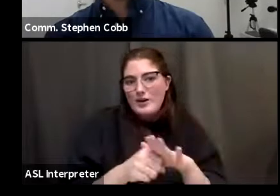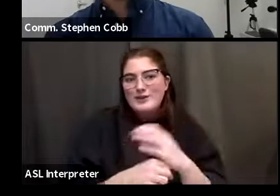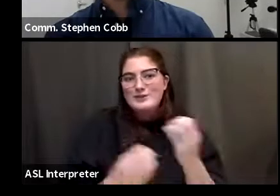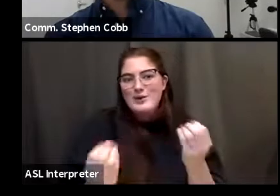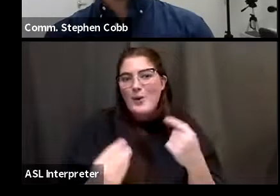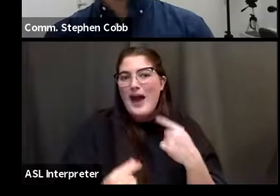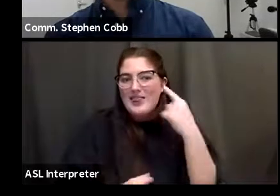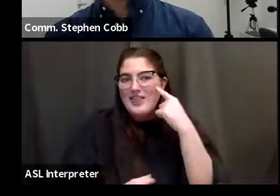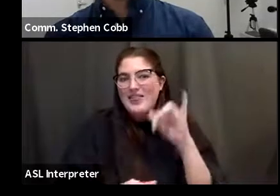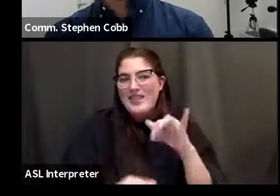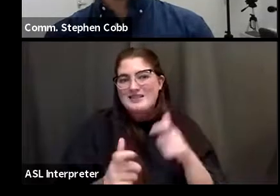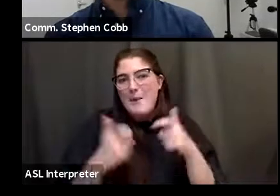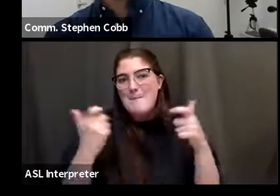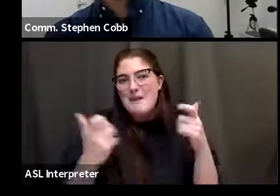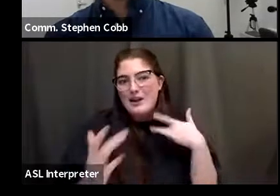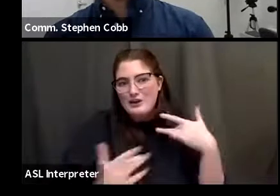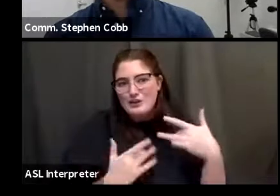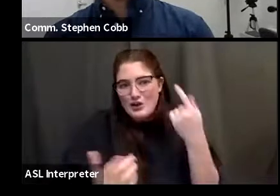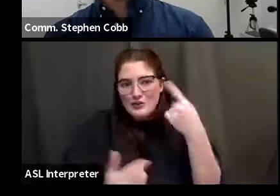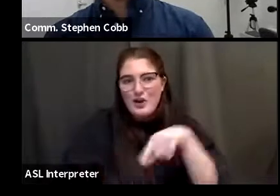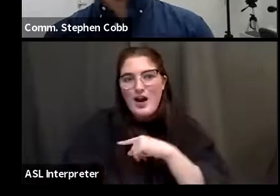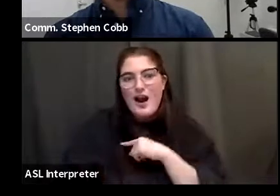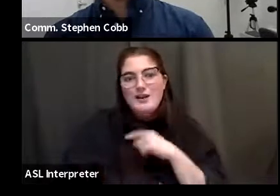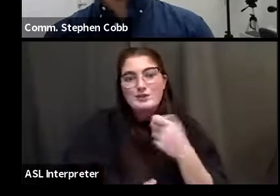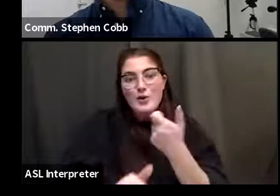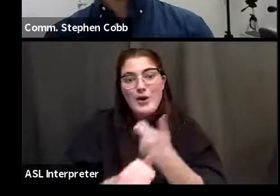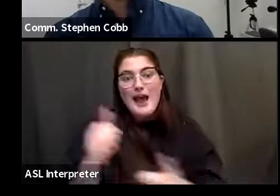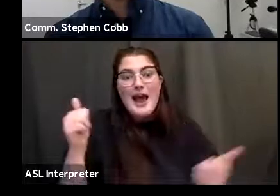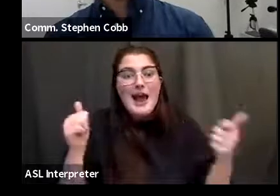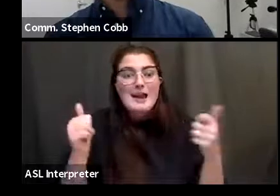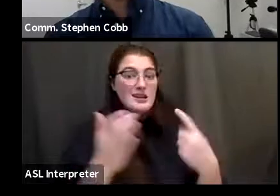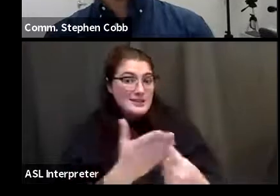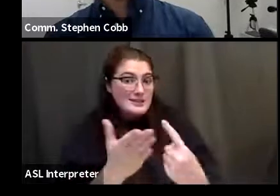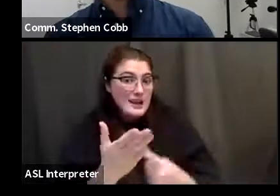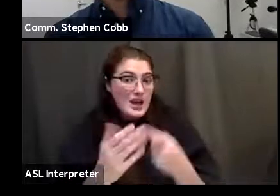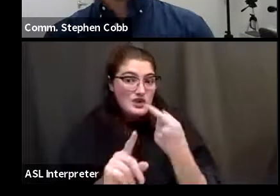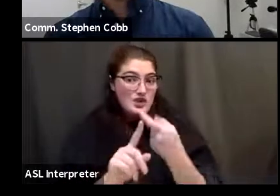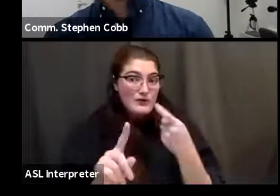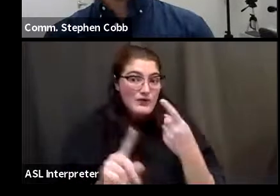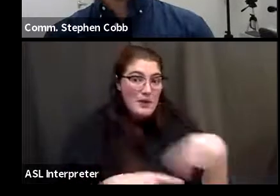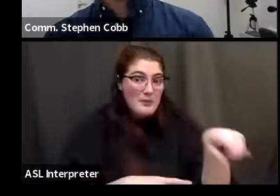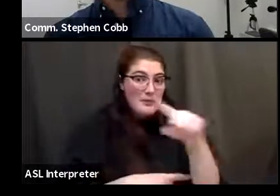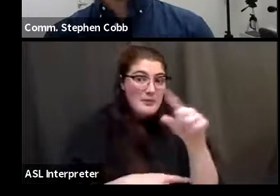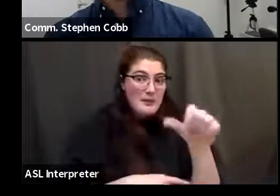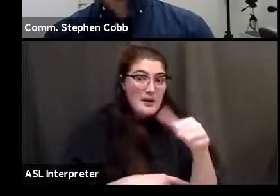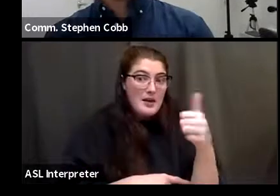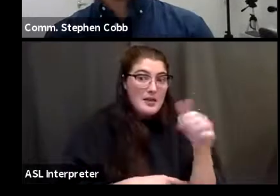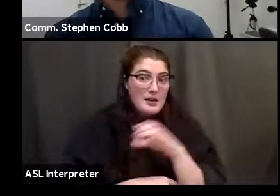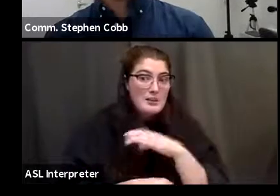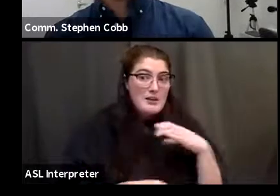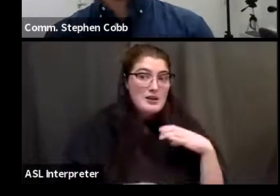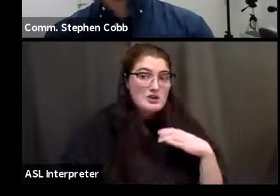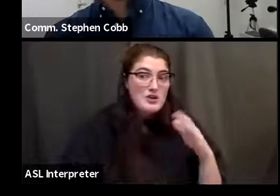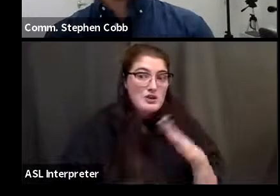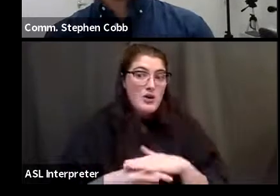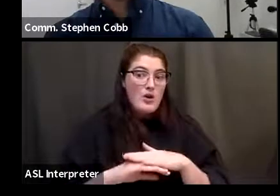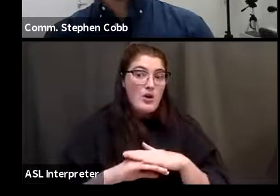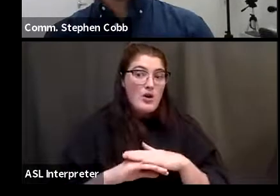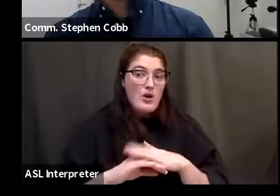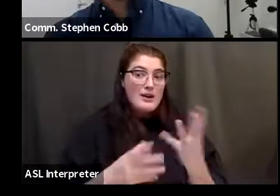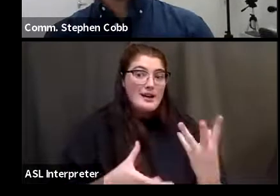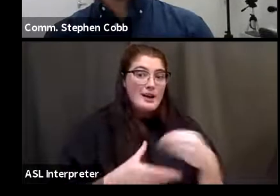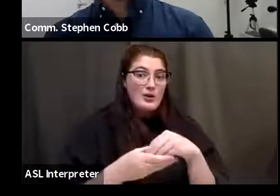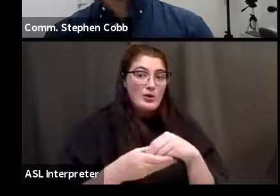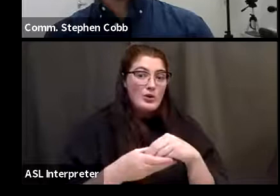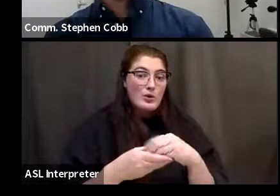a big concern for us. So any discussion from the rest of the commission on including